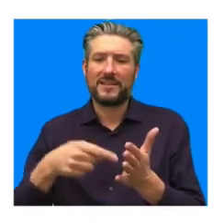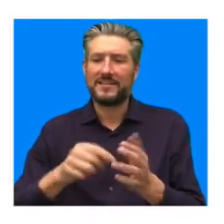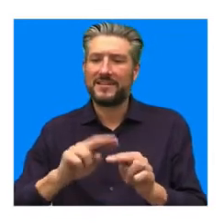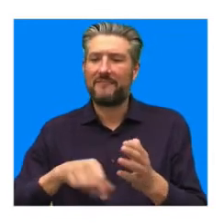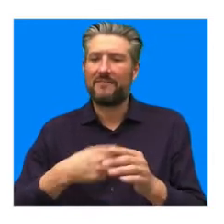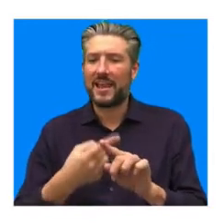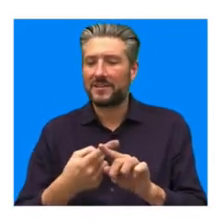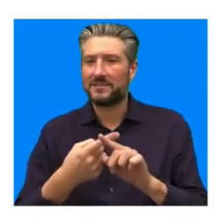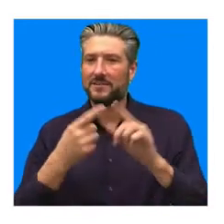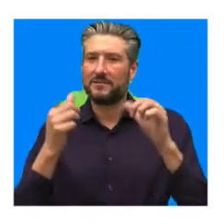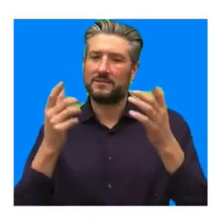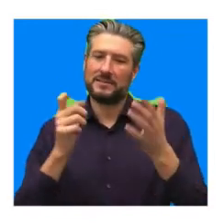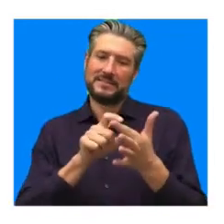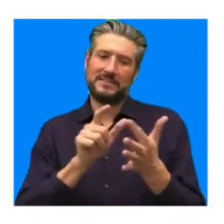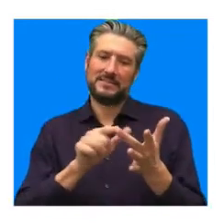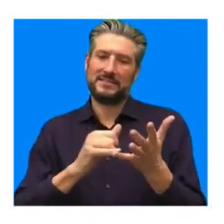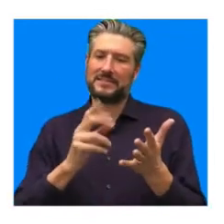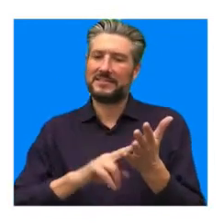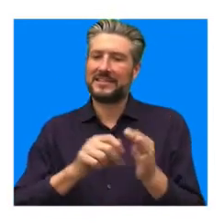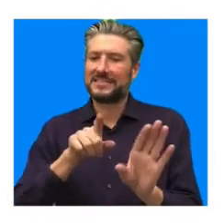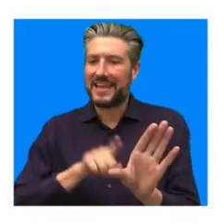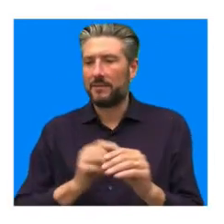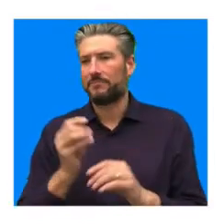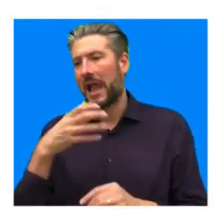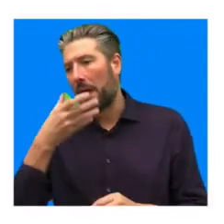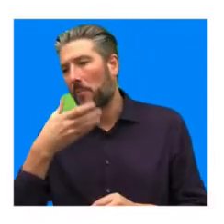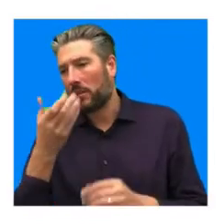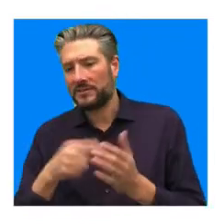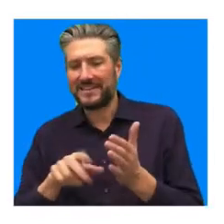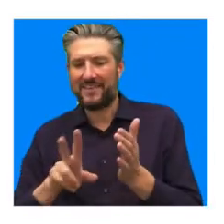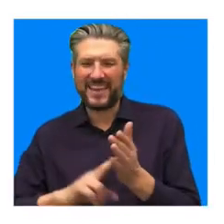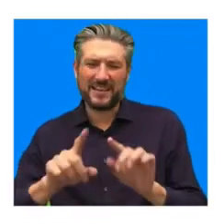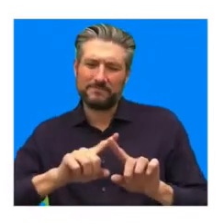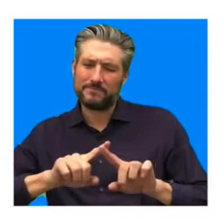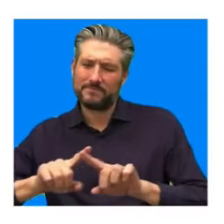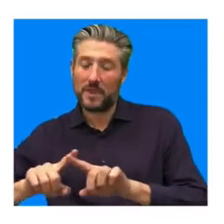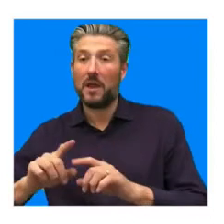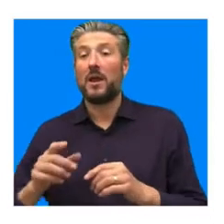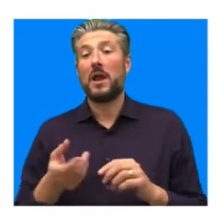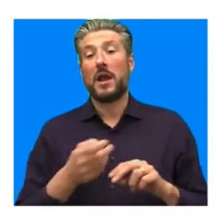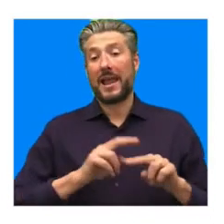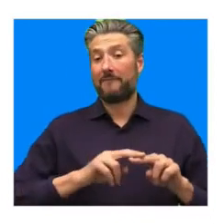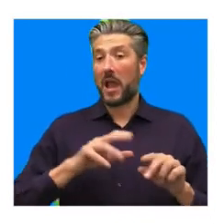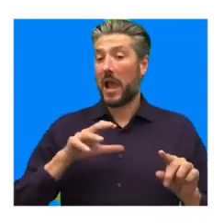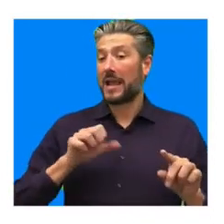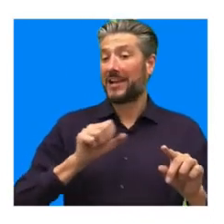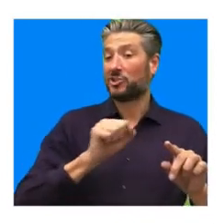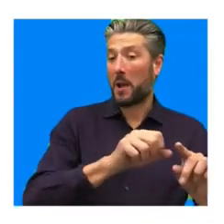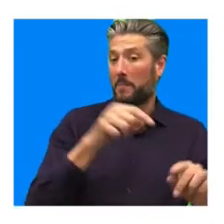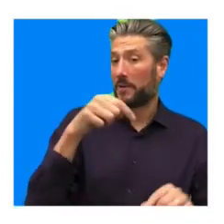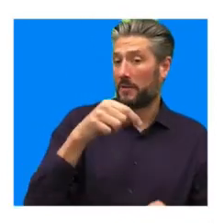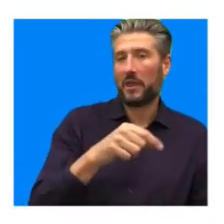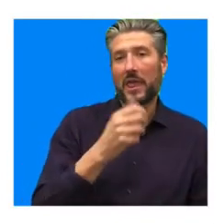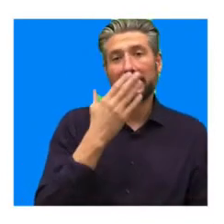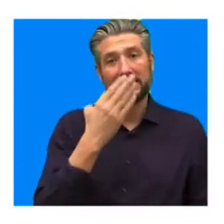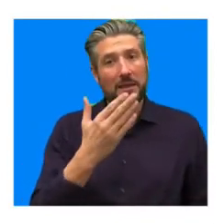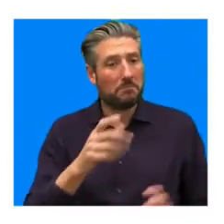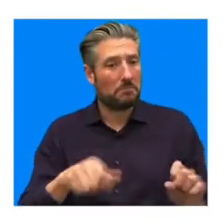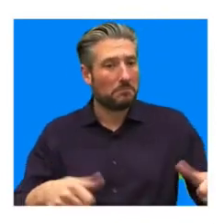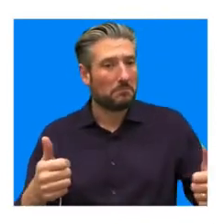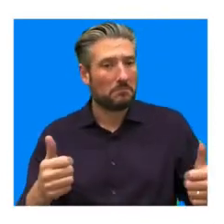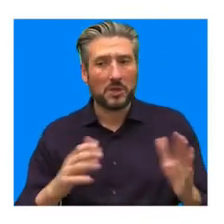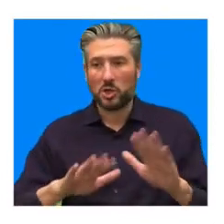TV. So if it's on catch-up on a broadcaster-led service, most services seem to be doing fine. So if a program,